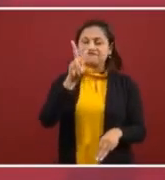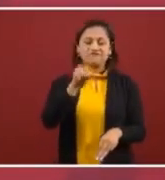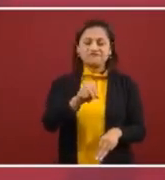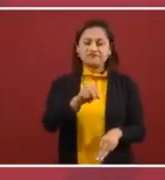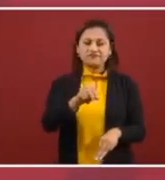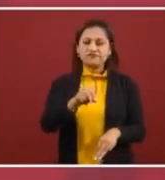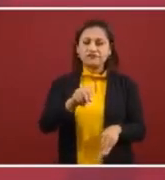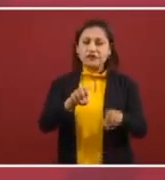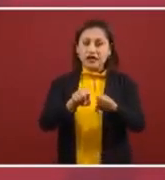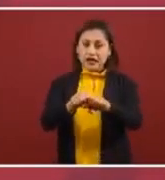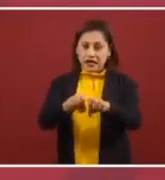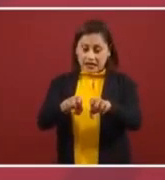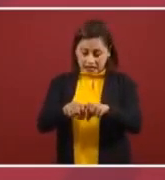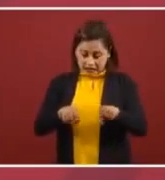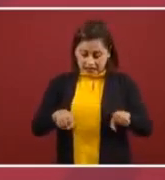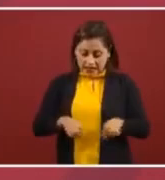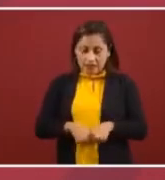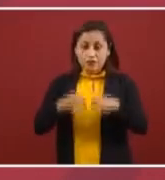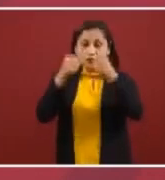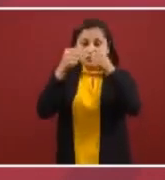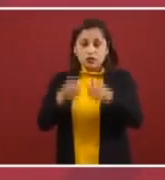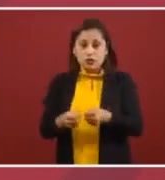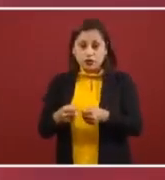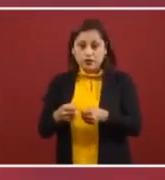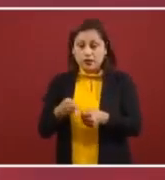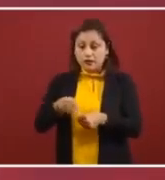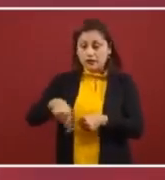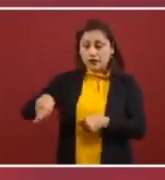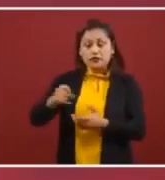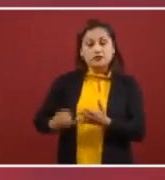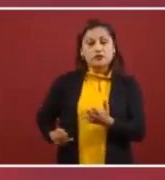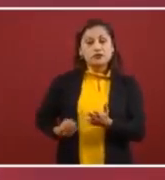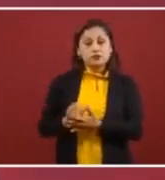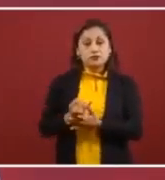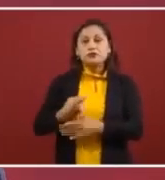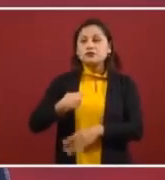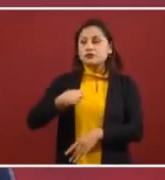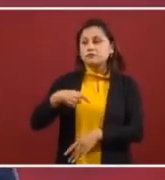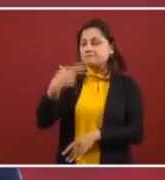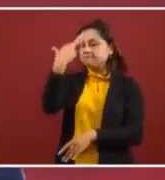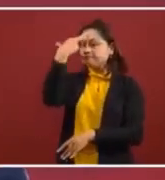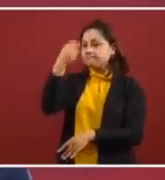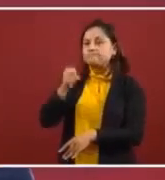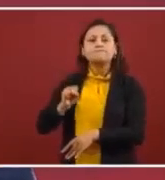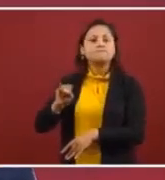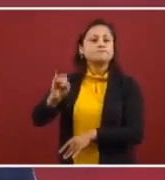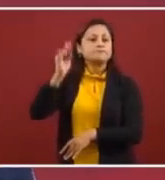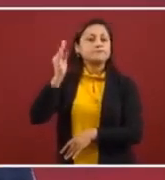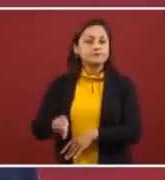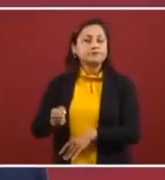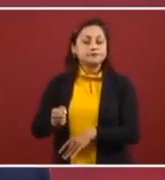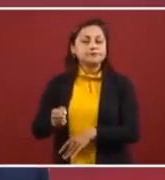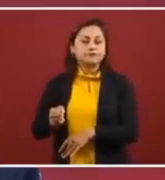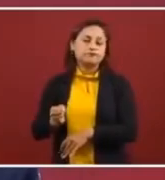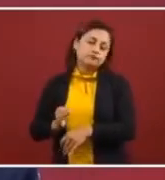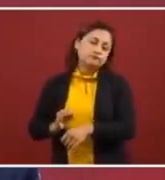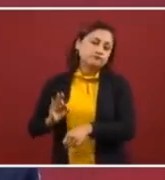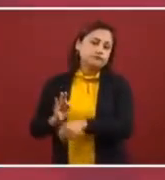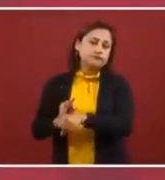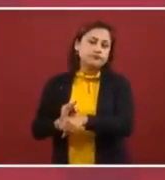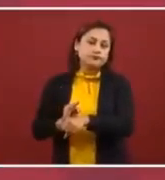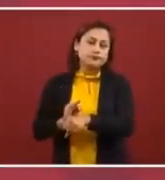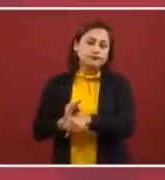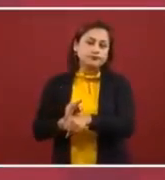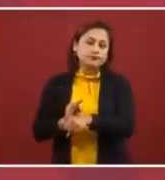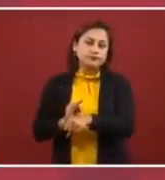decision that we took, that my people took, and I agreed with it.